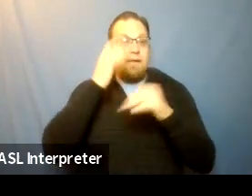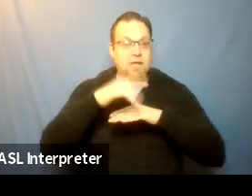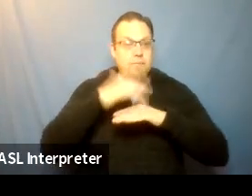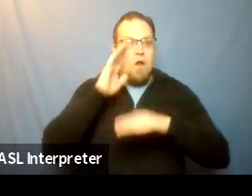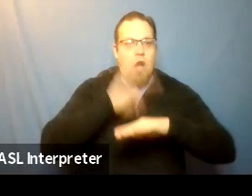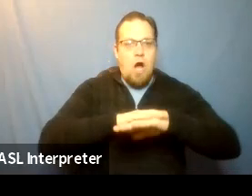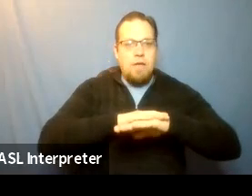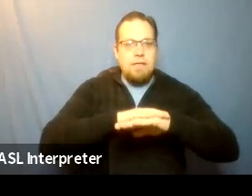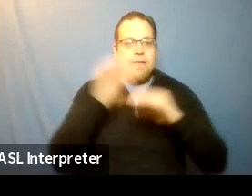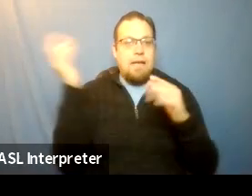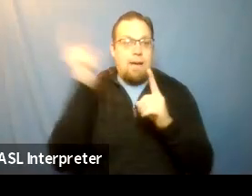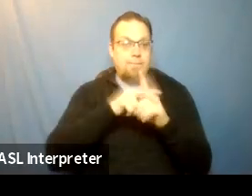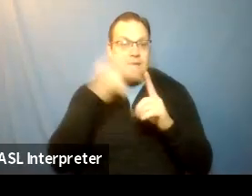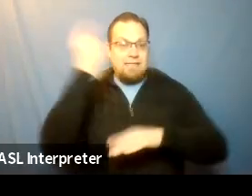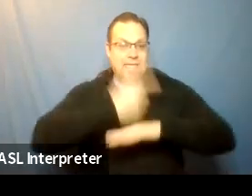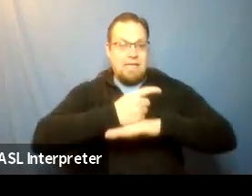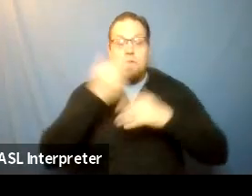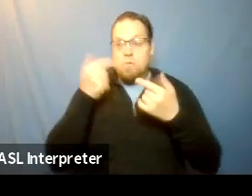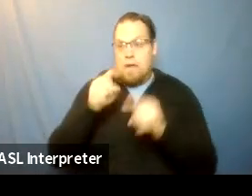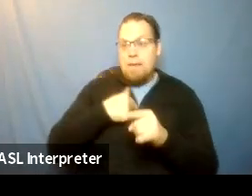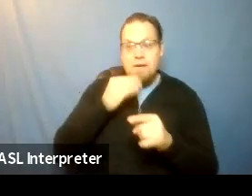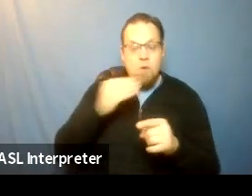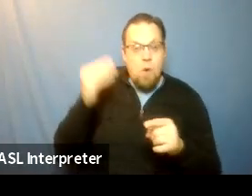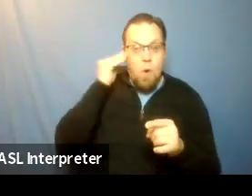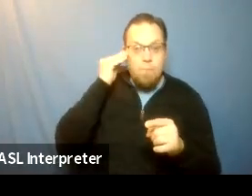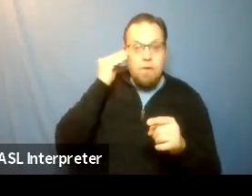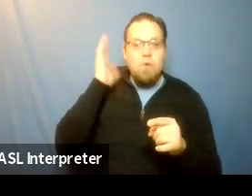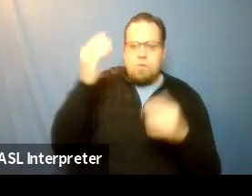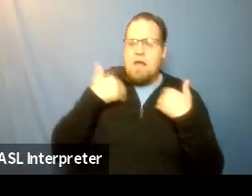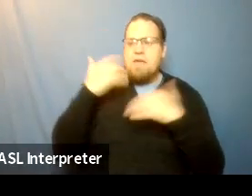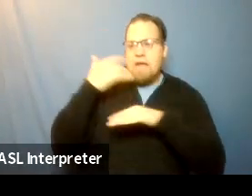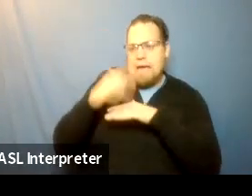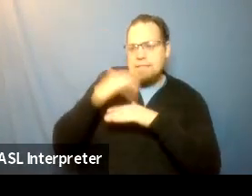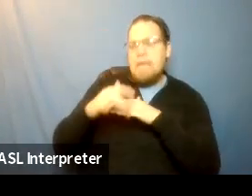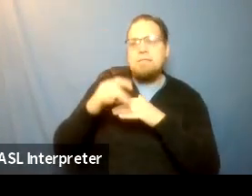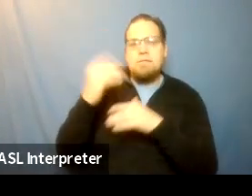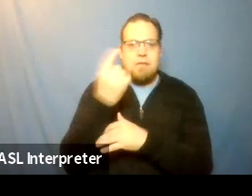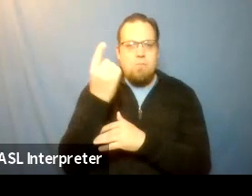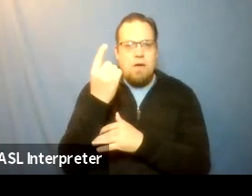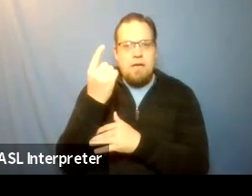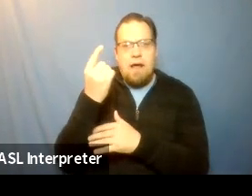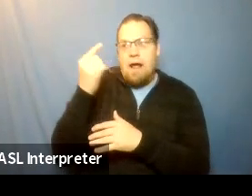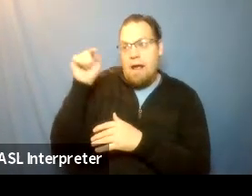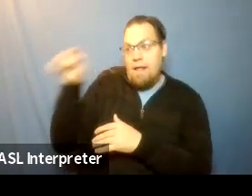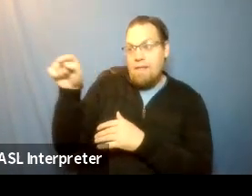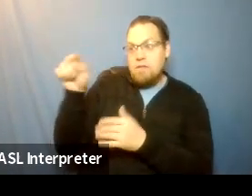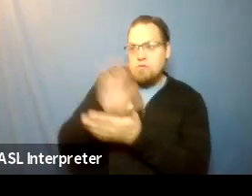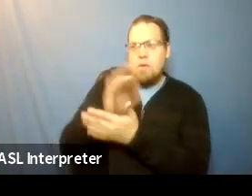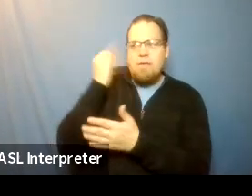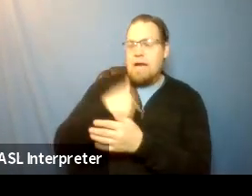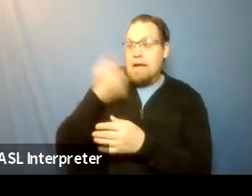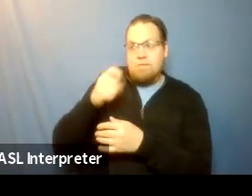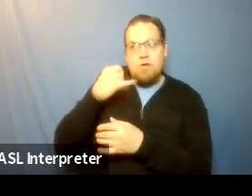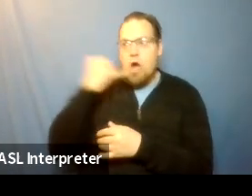on the applied day. So while I'm at home, I will still have access to someone at the school. If I need to call in to get some